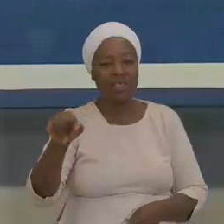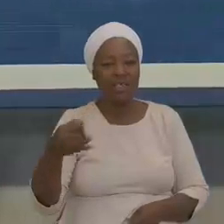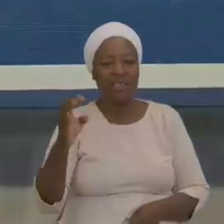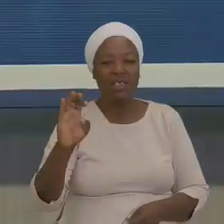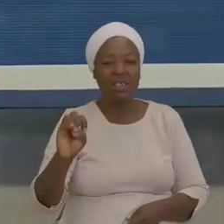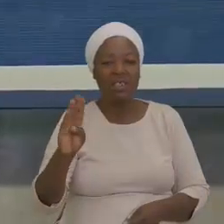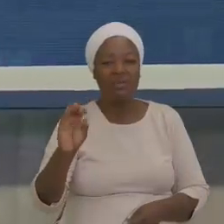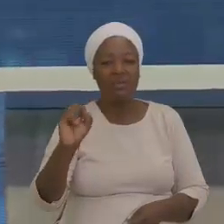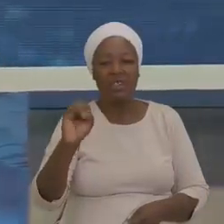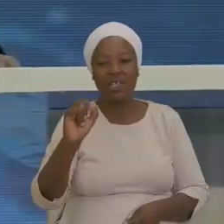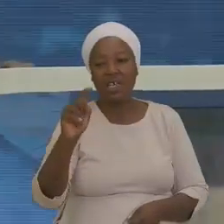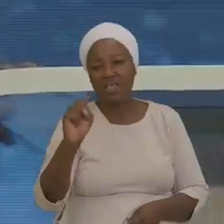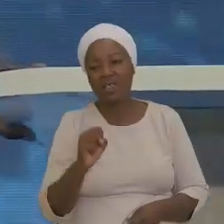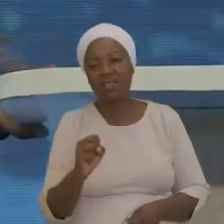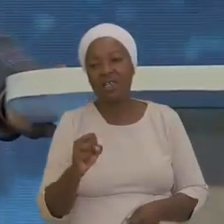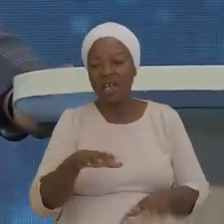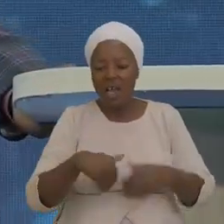God deliver them?